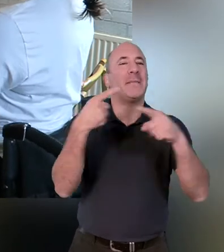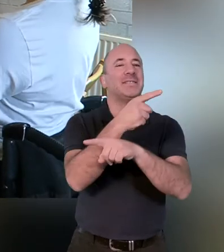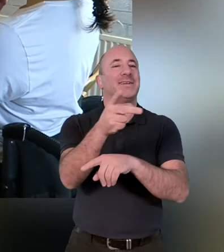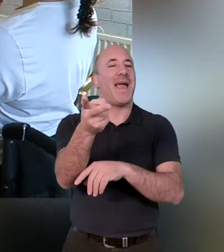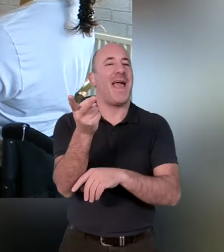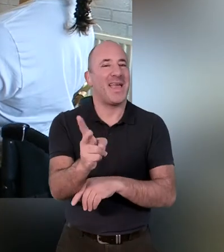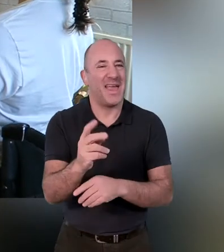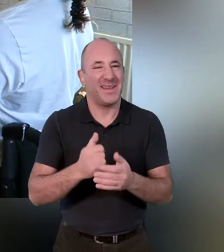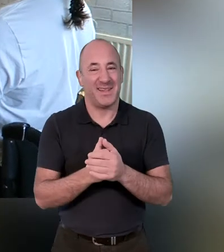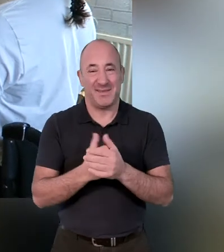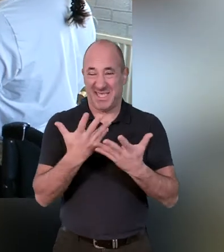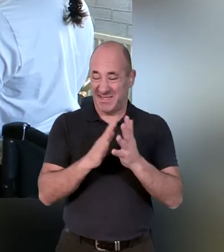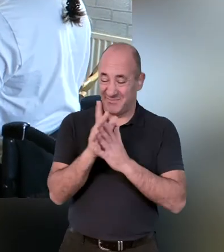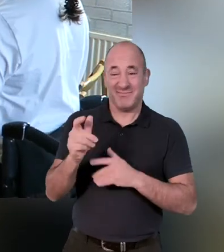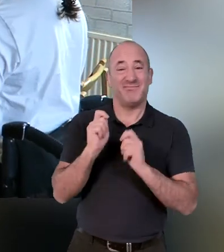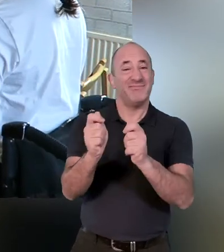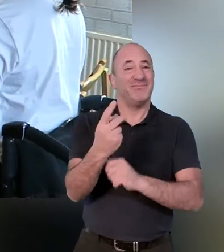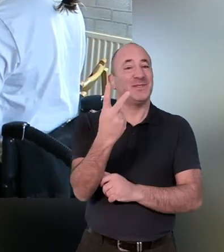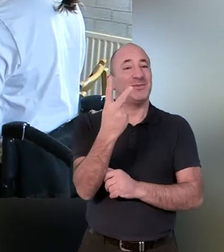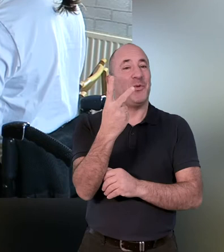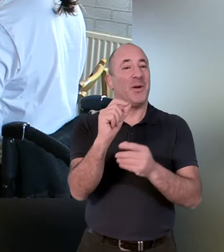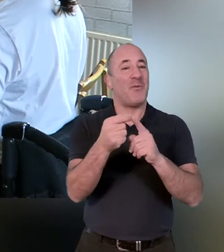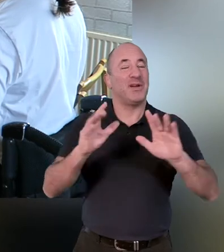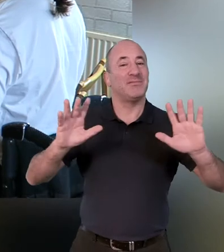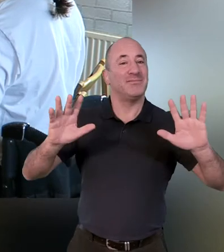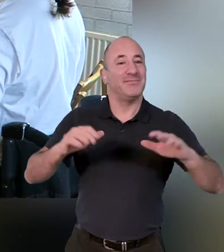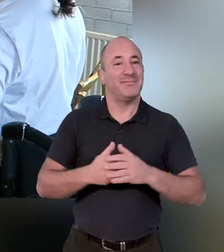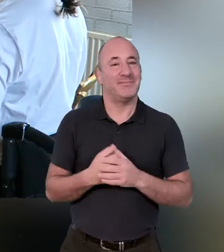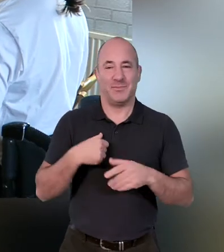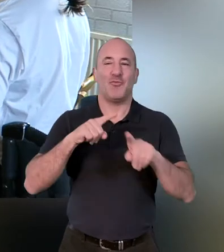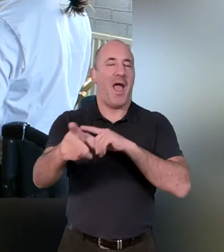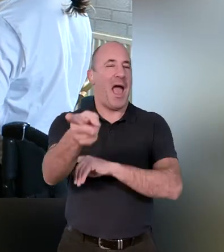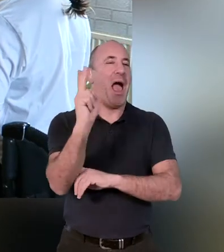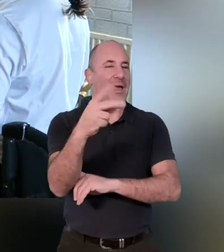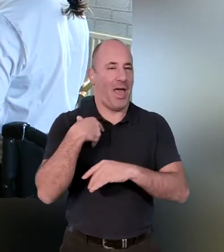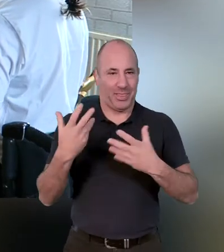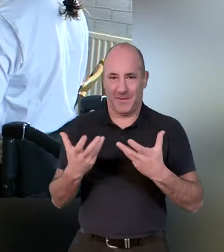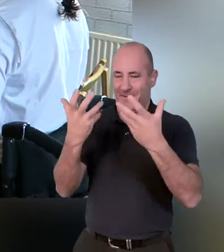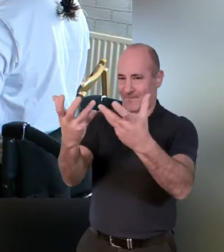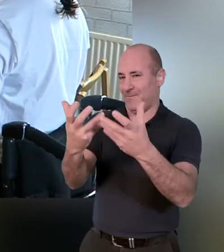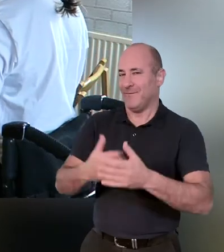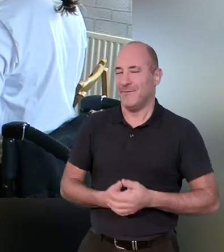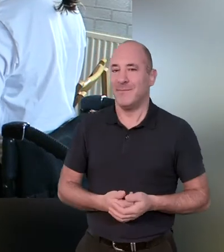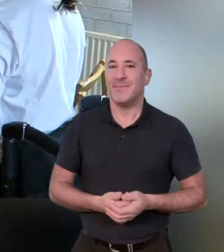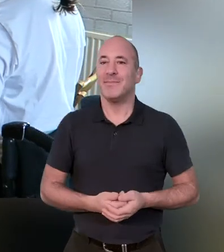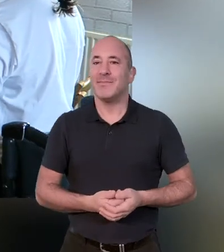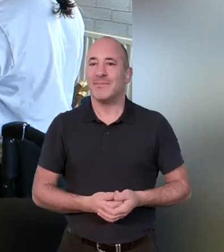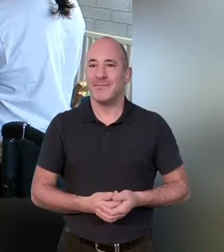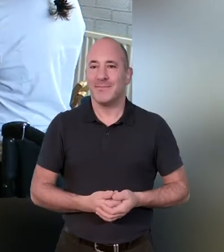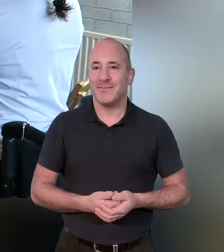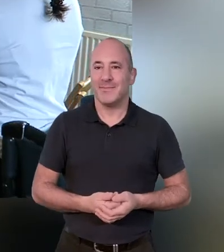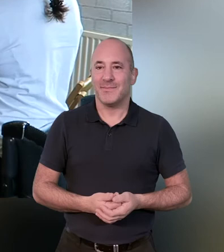Oh, and missed it again. So in that round, Sam gets 2 points. So we'll give her another go.